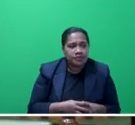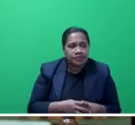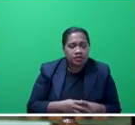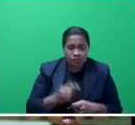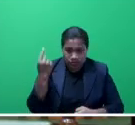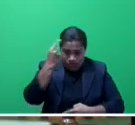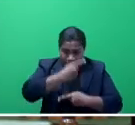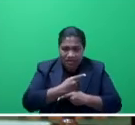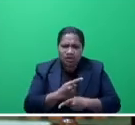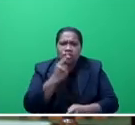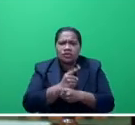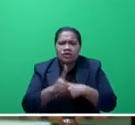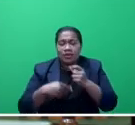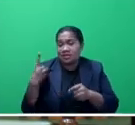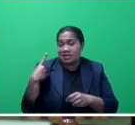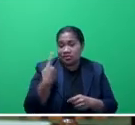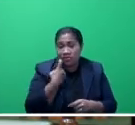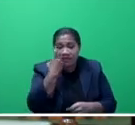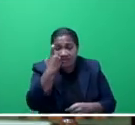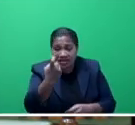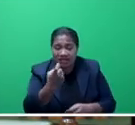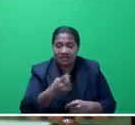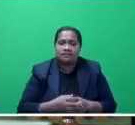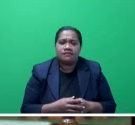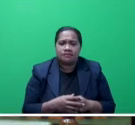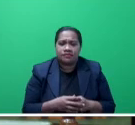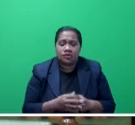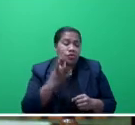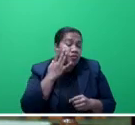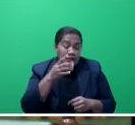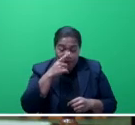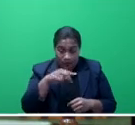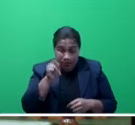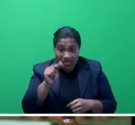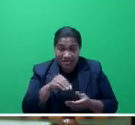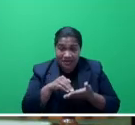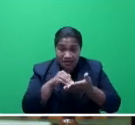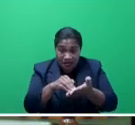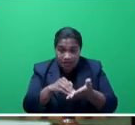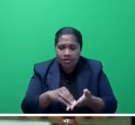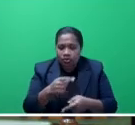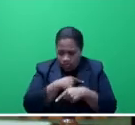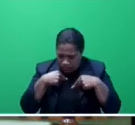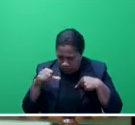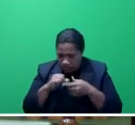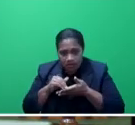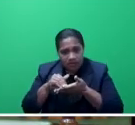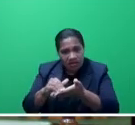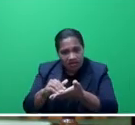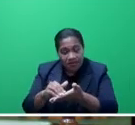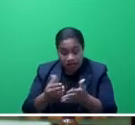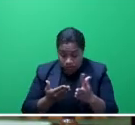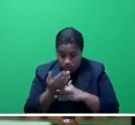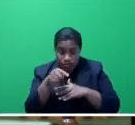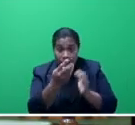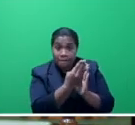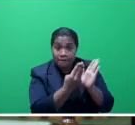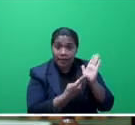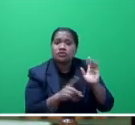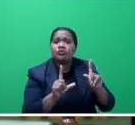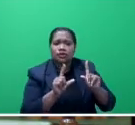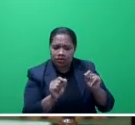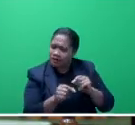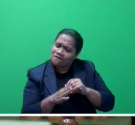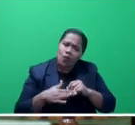duty of care we owe Fijians during crisis. When people need a helping hand, we must provide one. And through this budget, we are doing so for